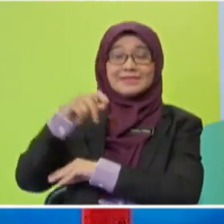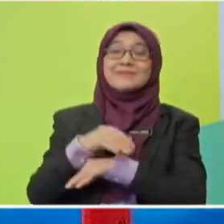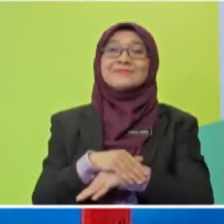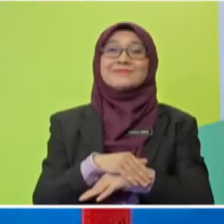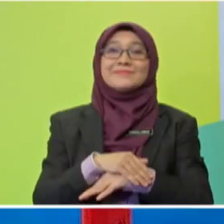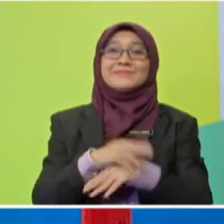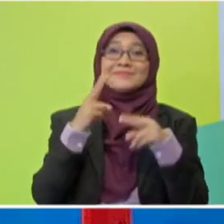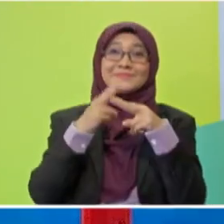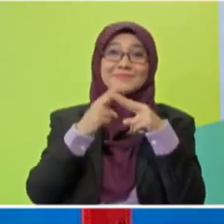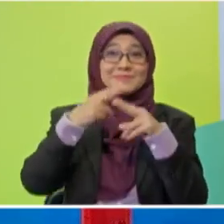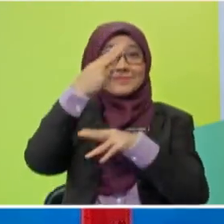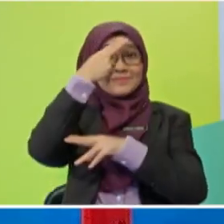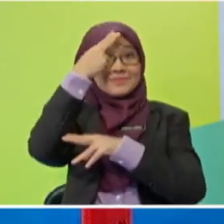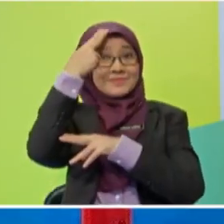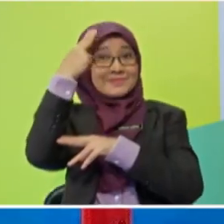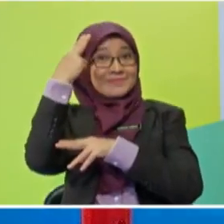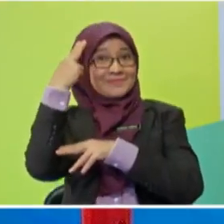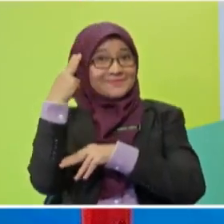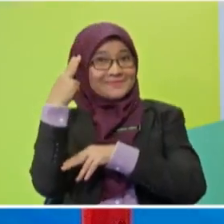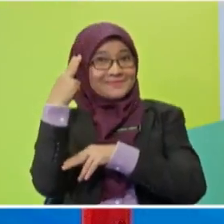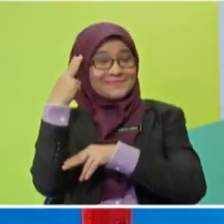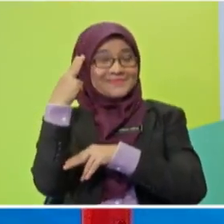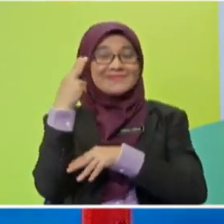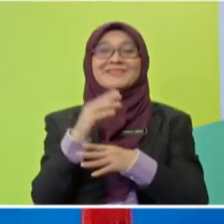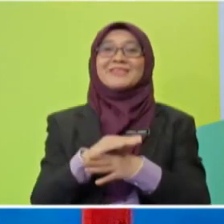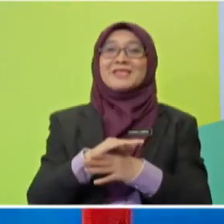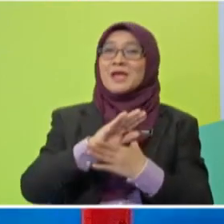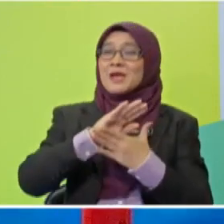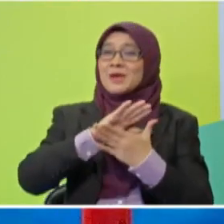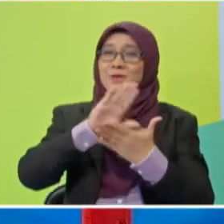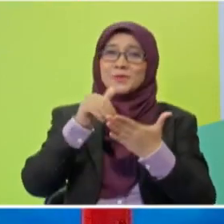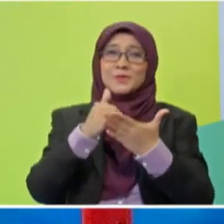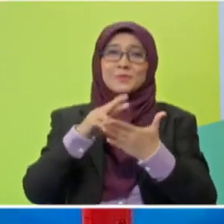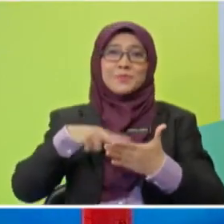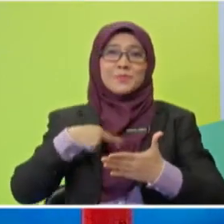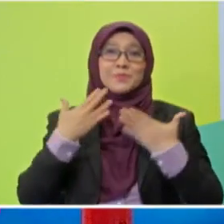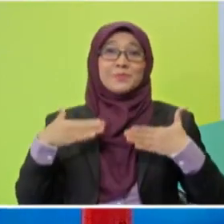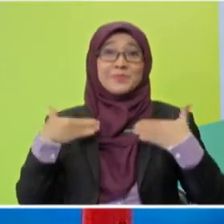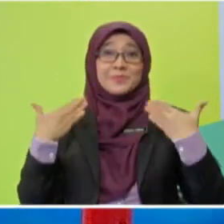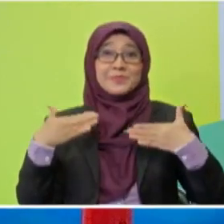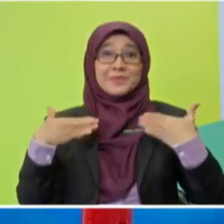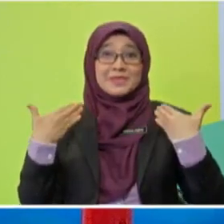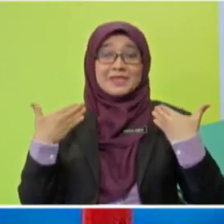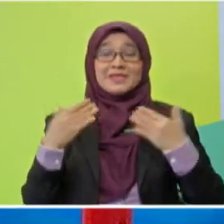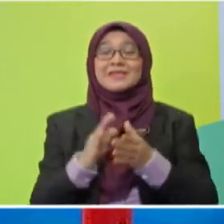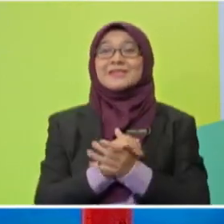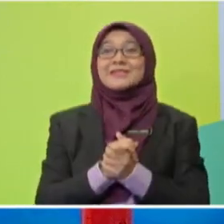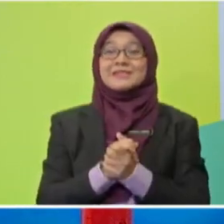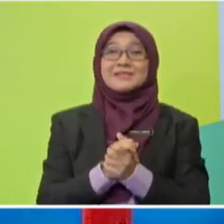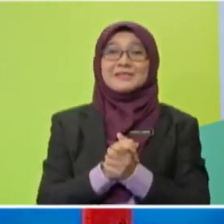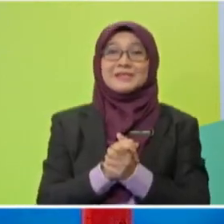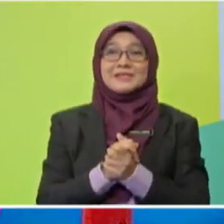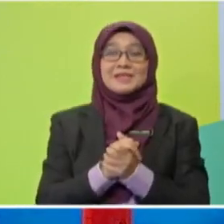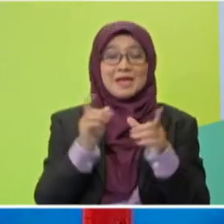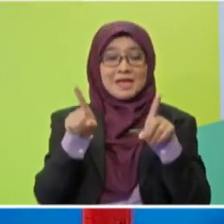my name is Hanif Sean. I hope you are as excited as I am. And of course, you have just seen our teacher's profile, which is